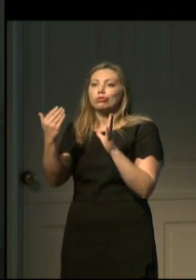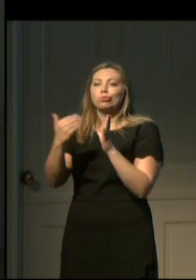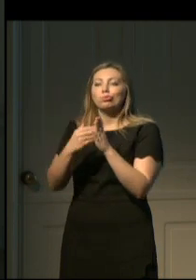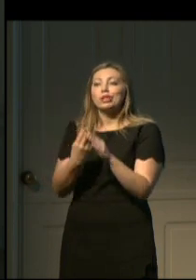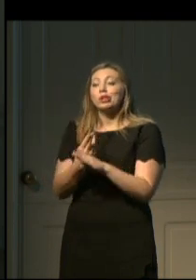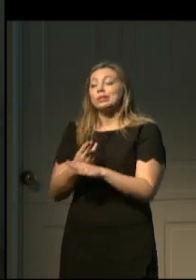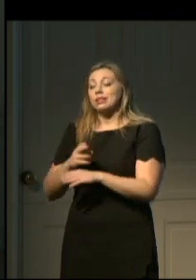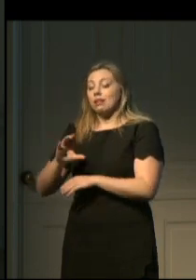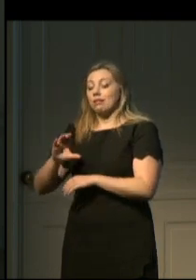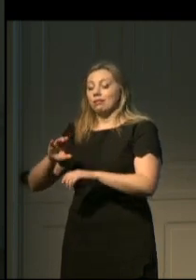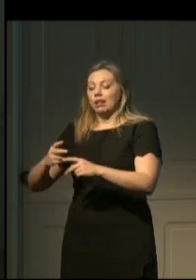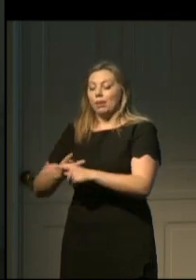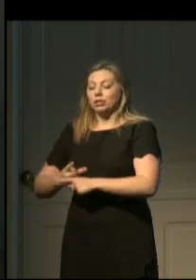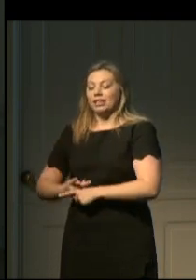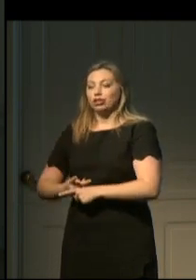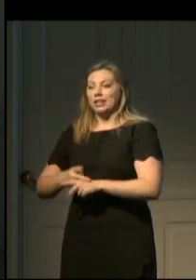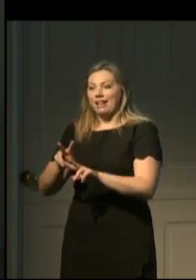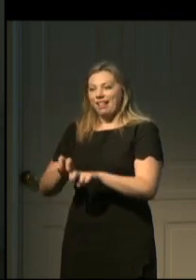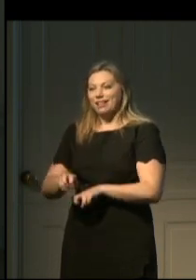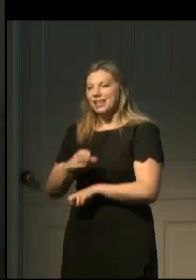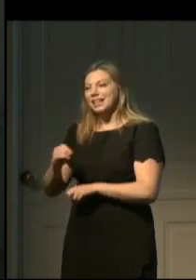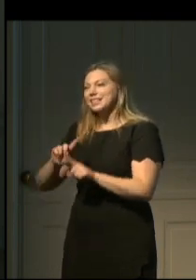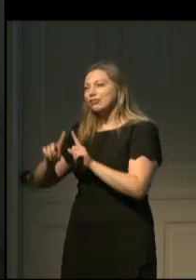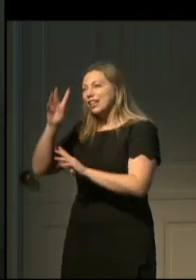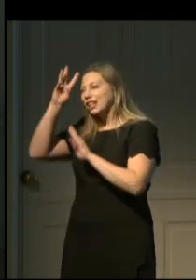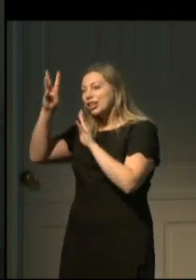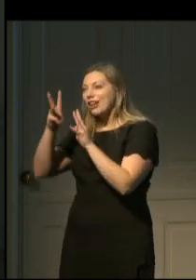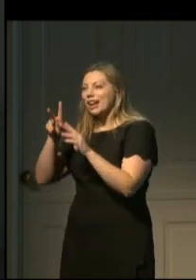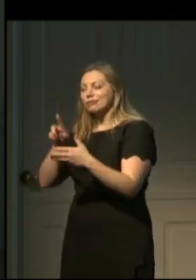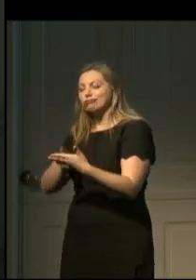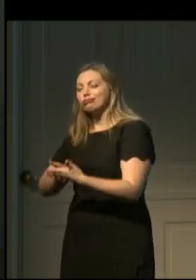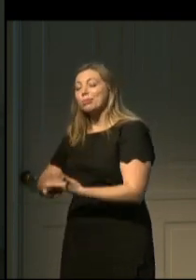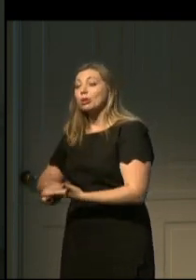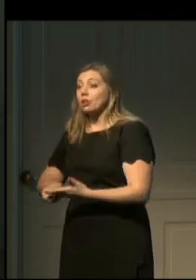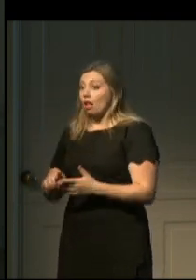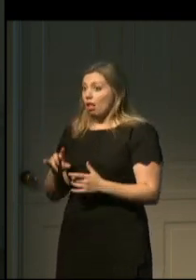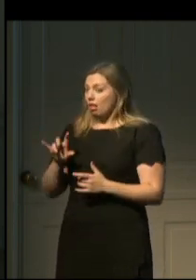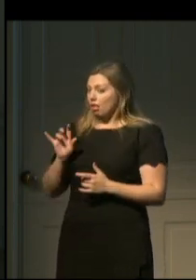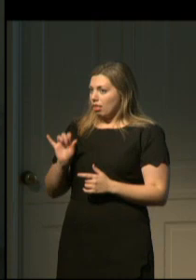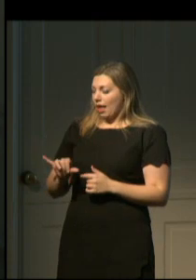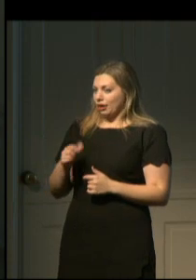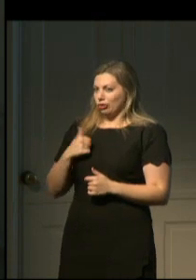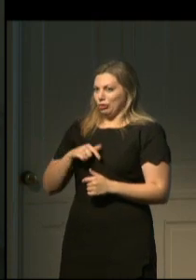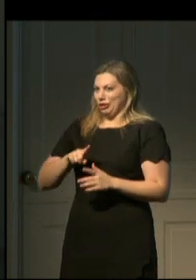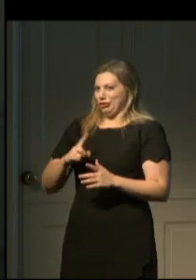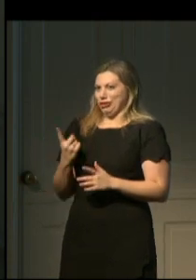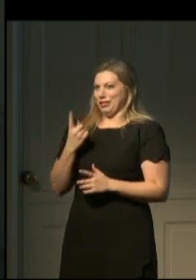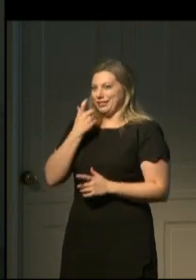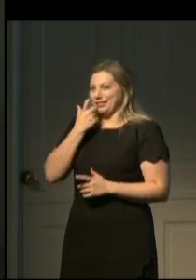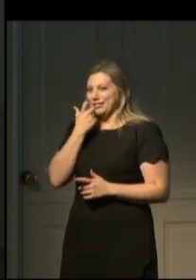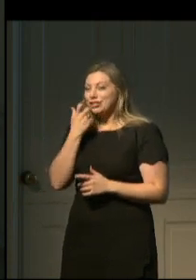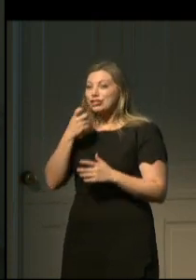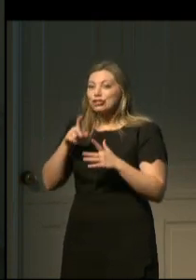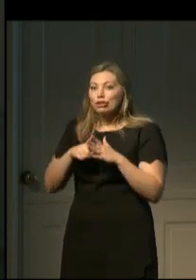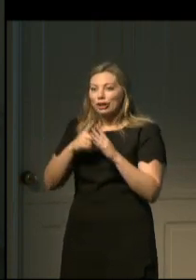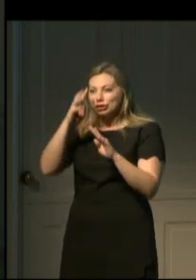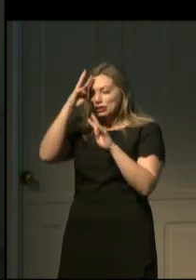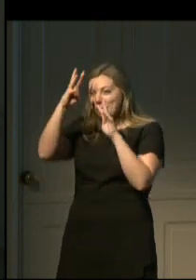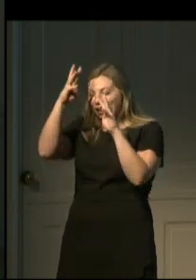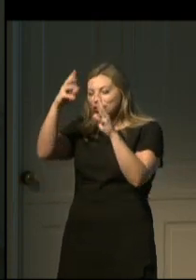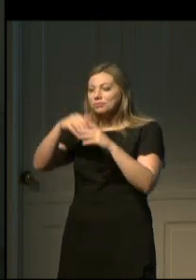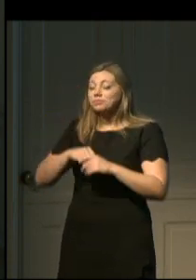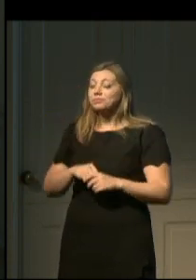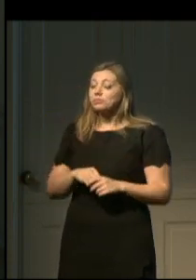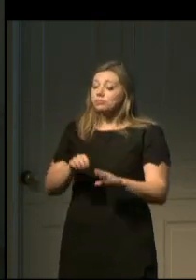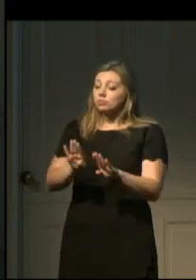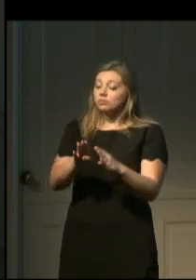and innovative explorations, the variety of which we are only beginning to imagine. The Open Access Initiative is